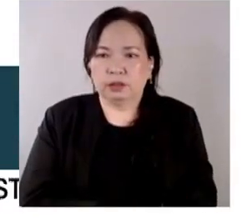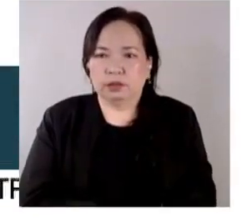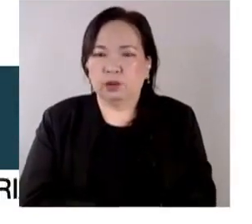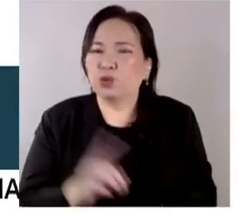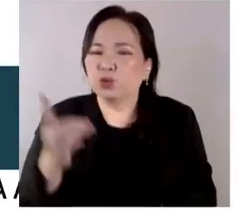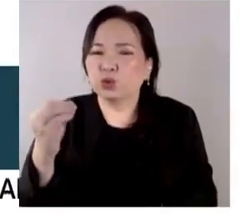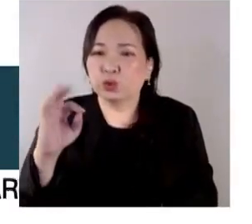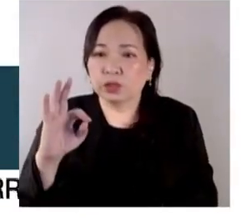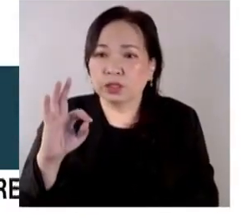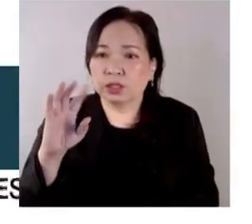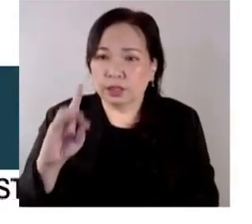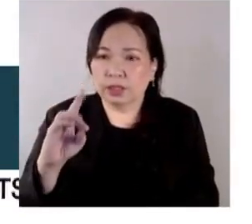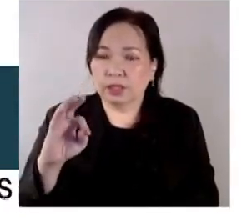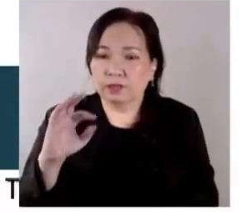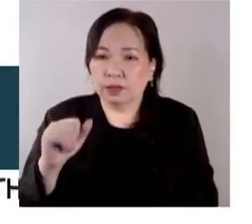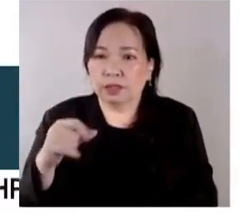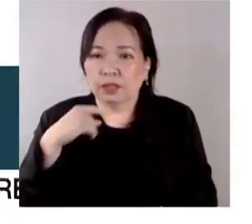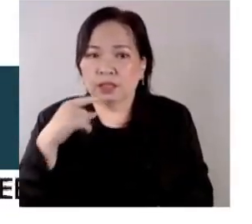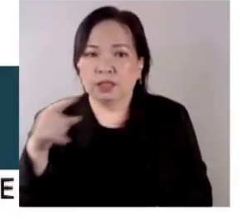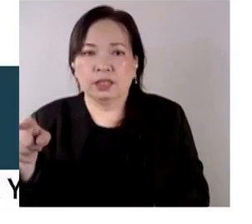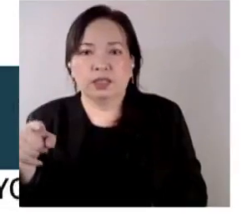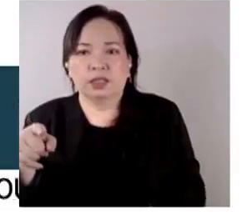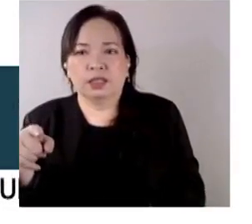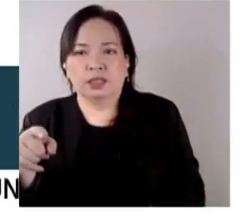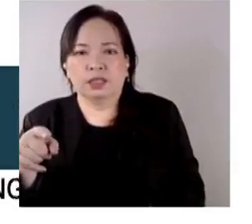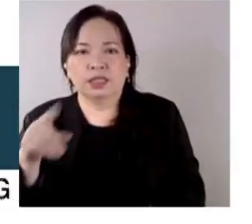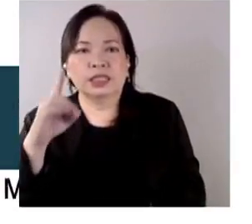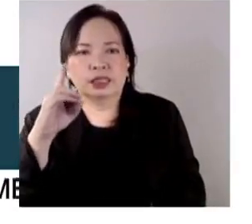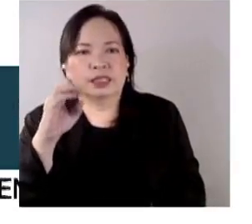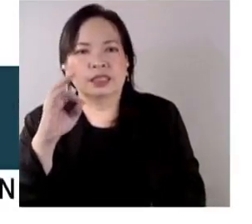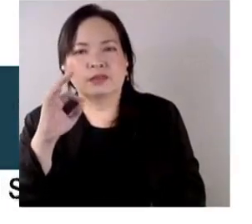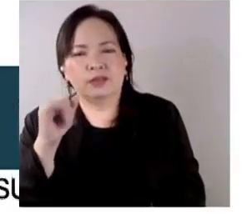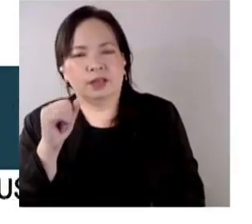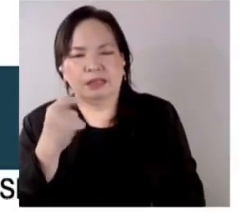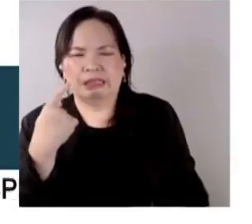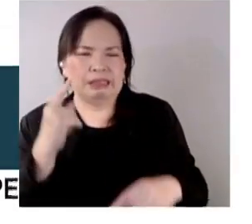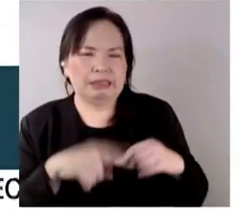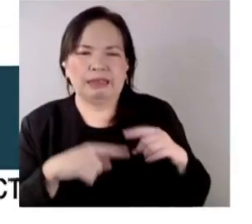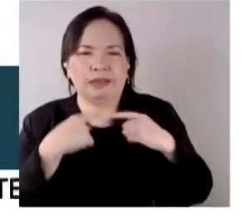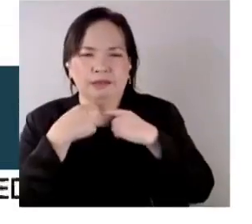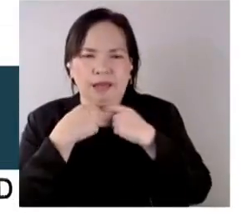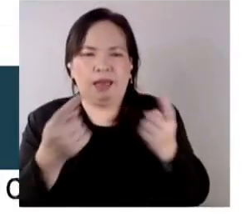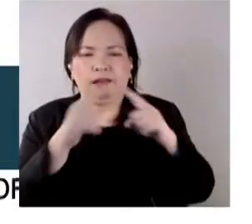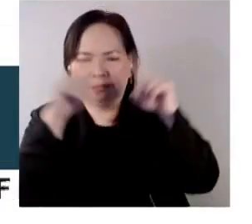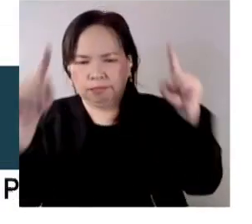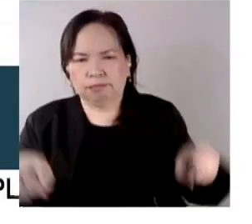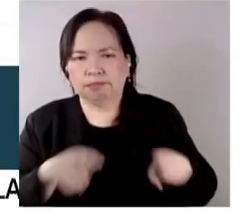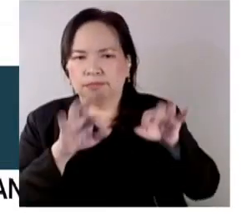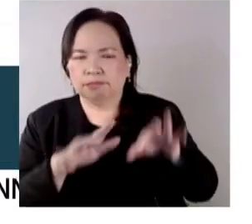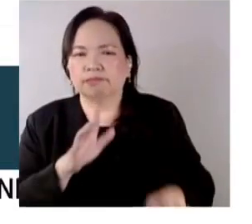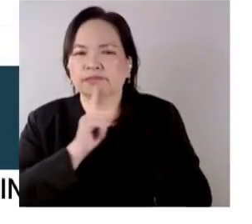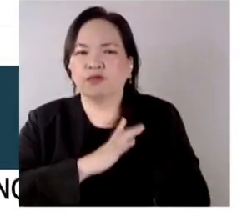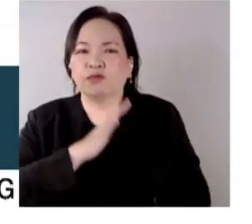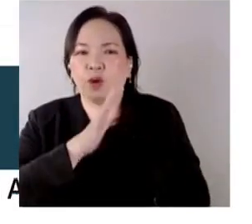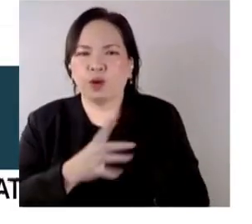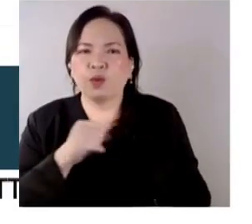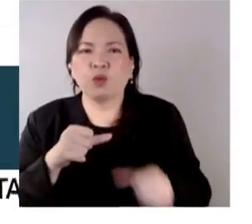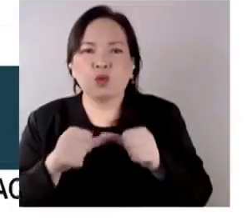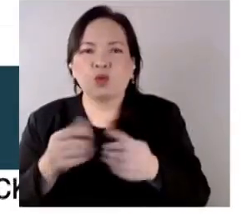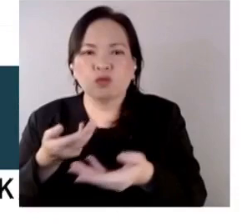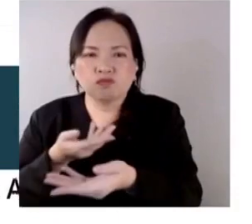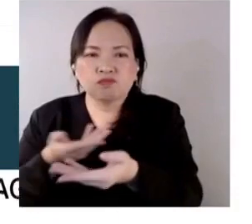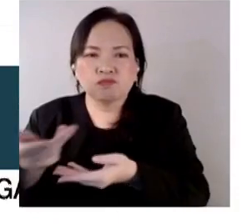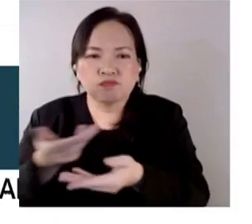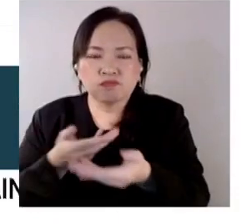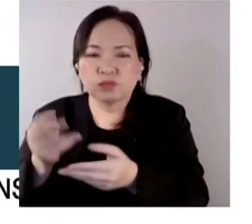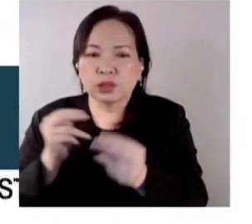the DFA could not simply come out with a statement because the negotiation is still ongoing. So at this point in